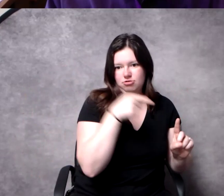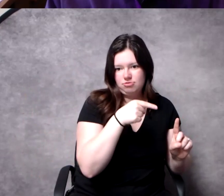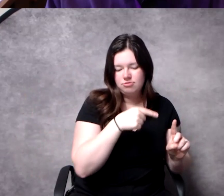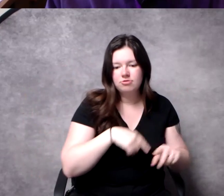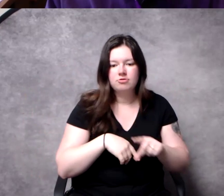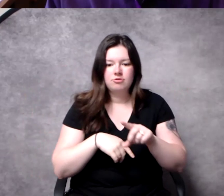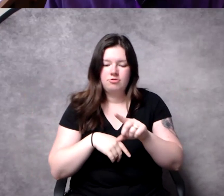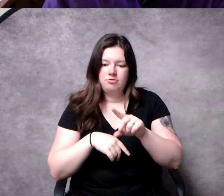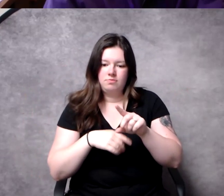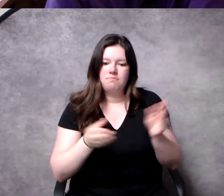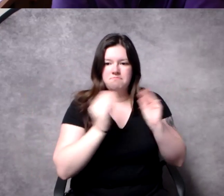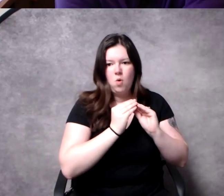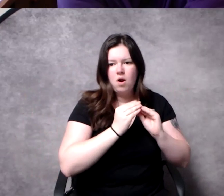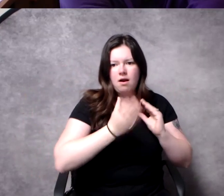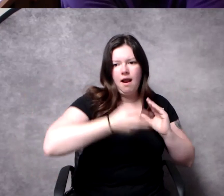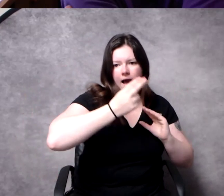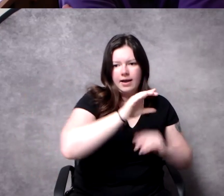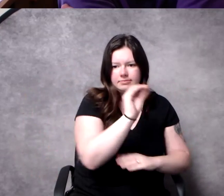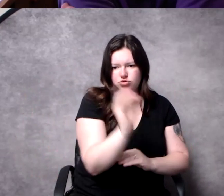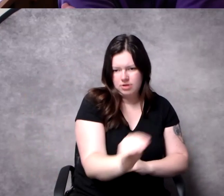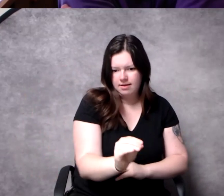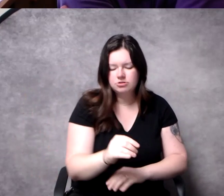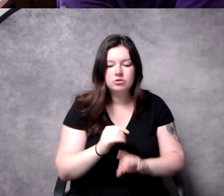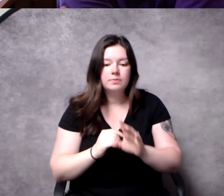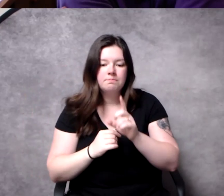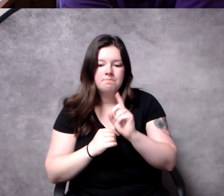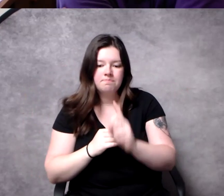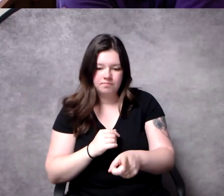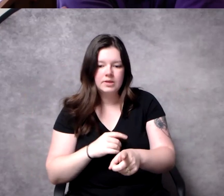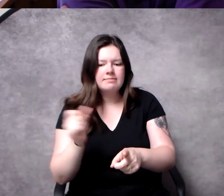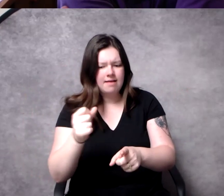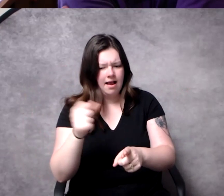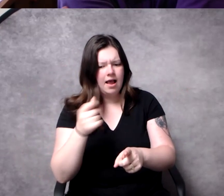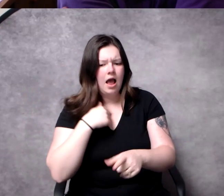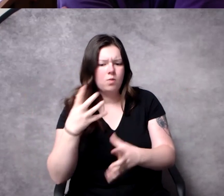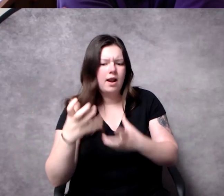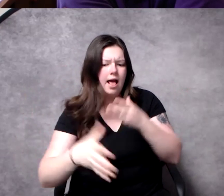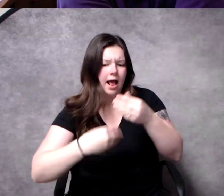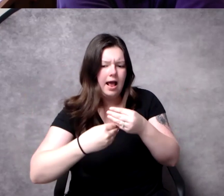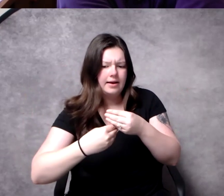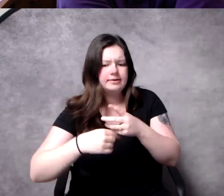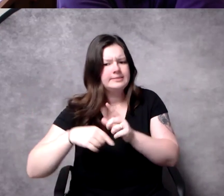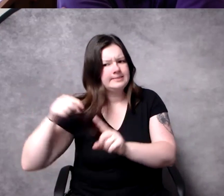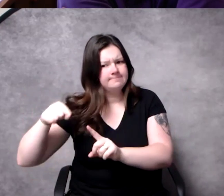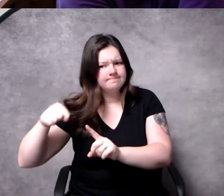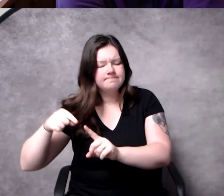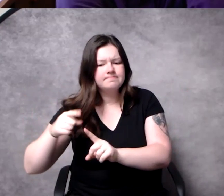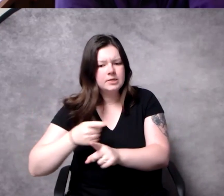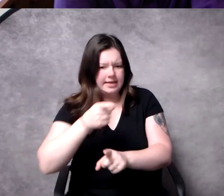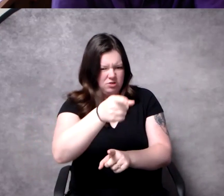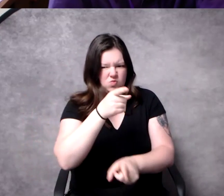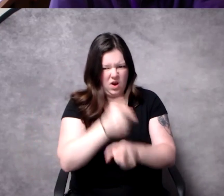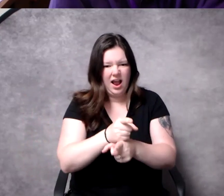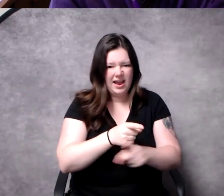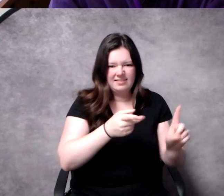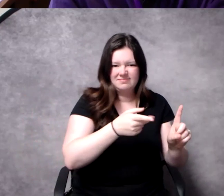does publish that sort of data. So if you do a Google search for NIH success rates, you can click on an